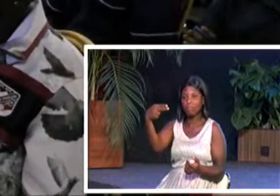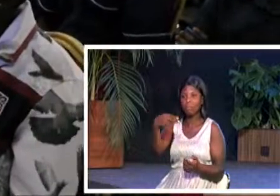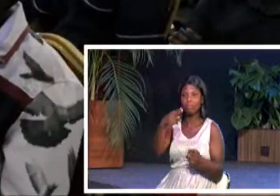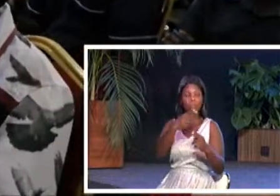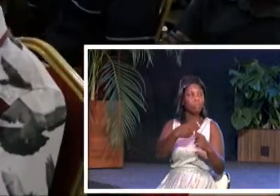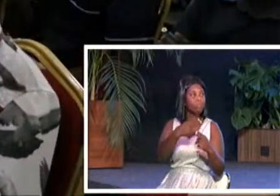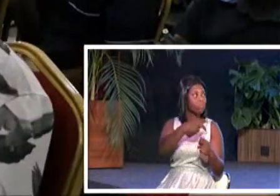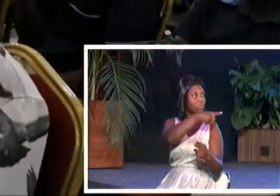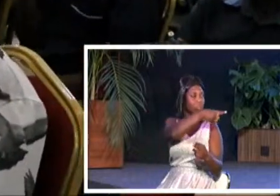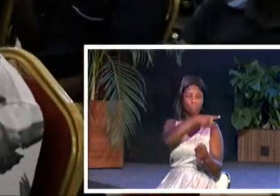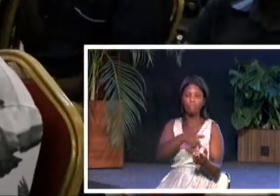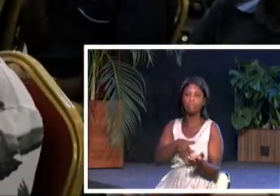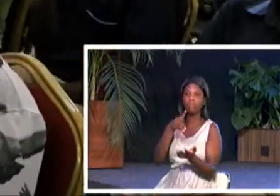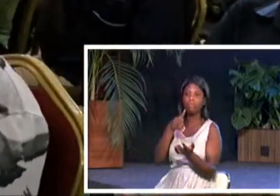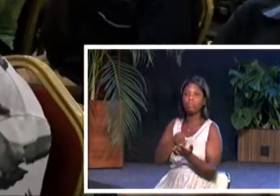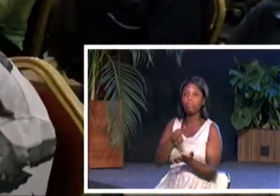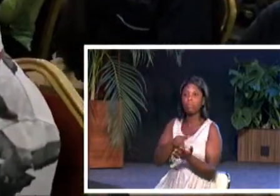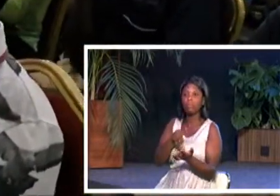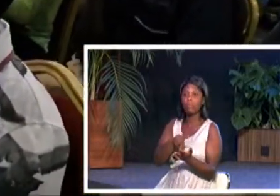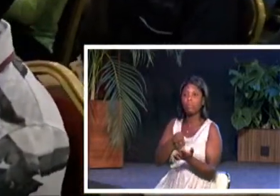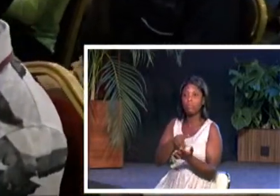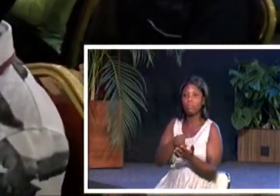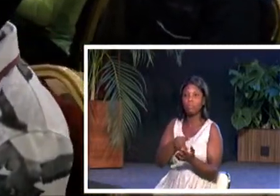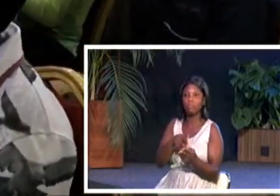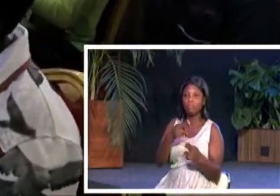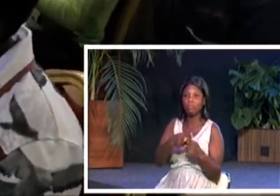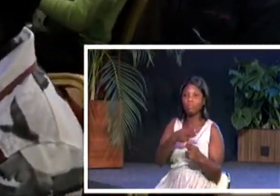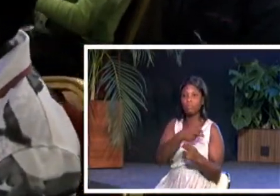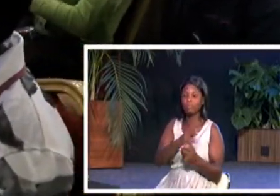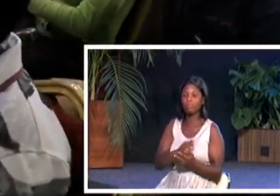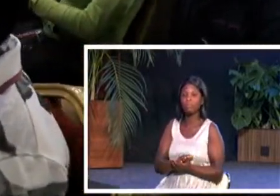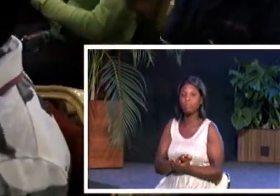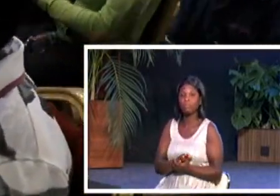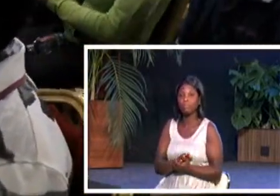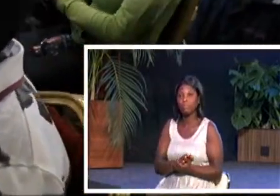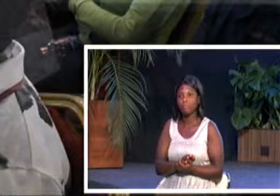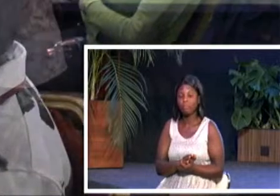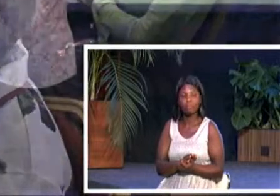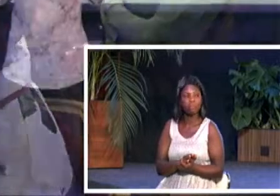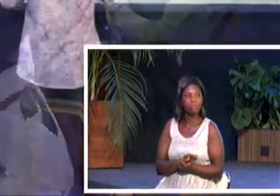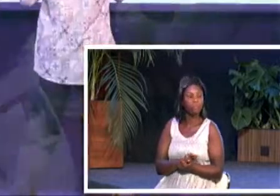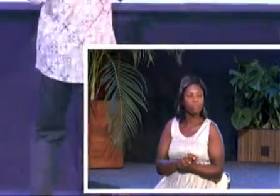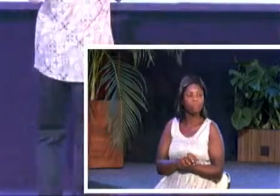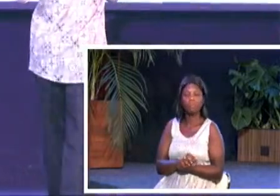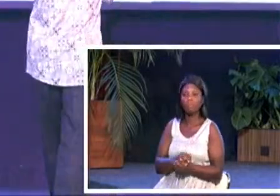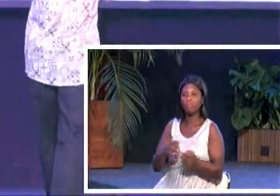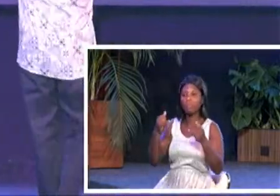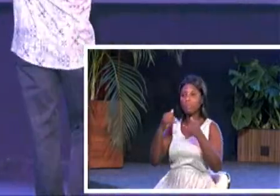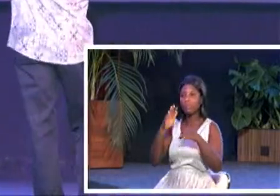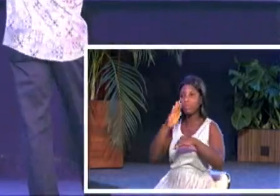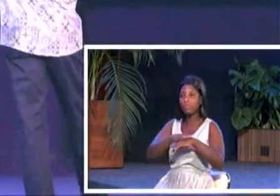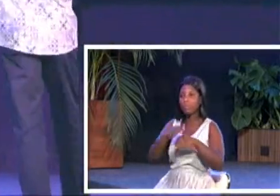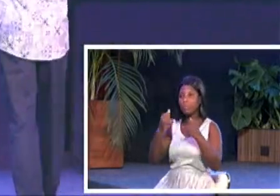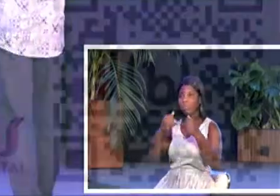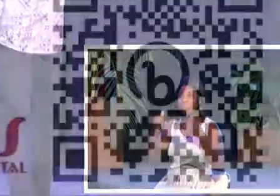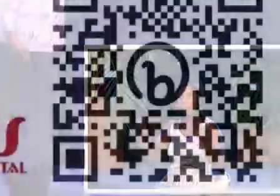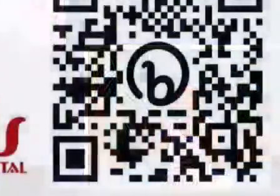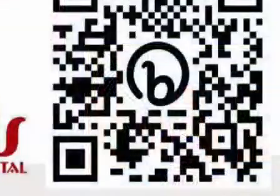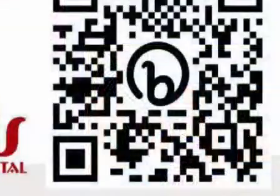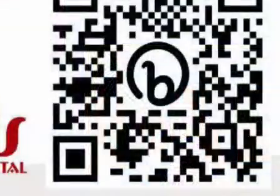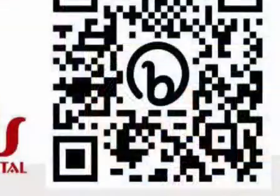So, Doc, the conversation last week was about the fact that they could actually go online here and apply for any of these